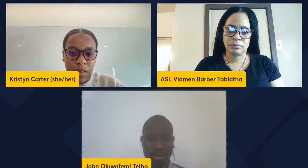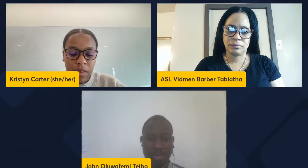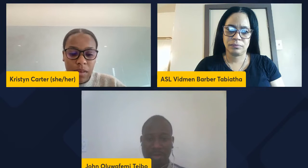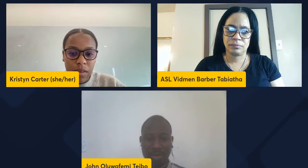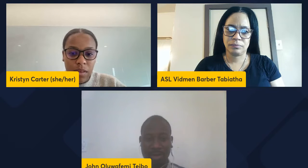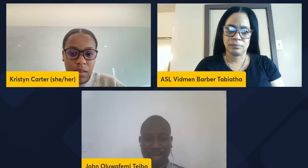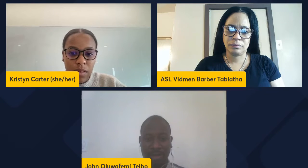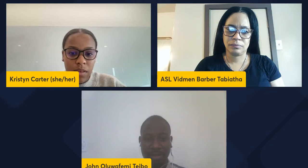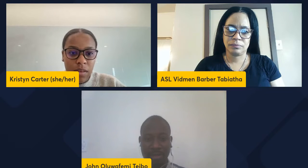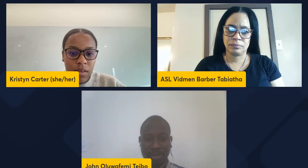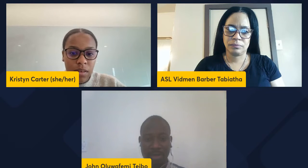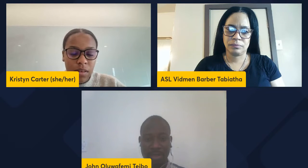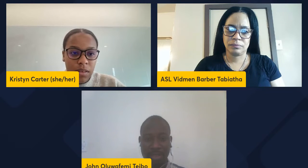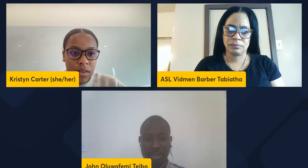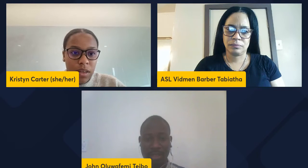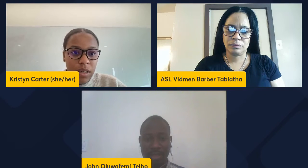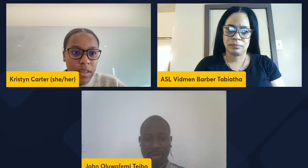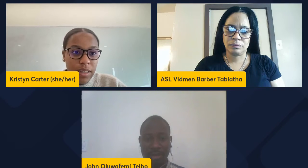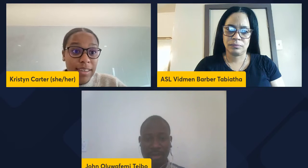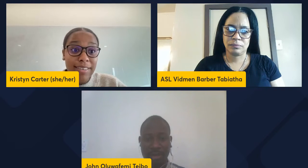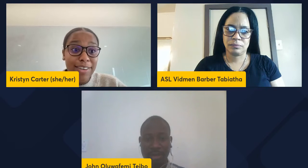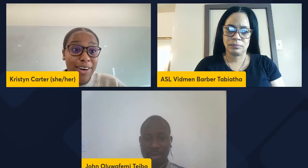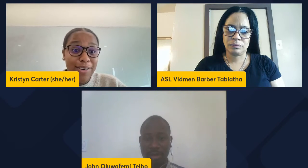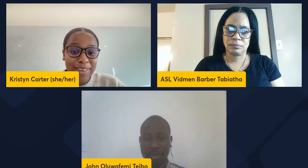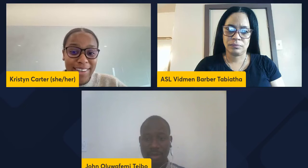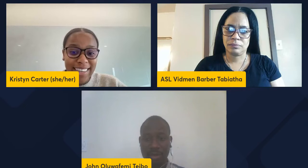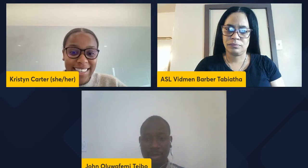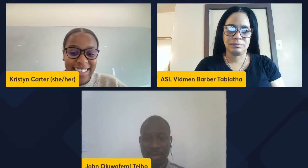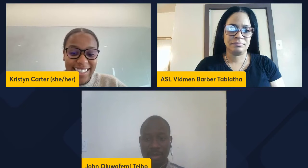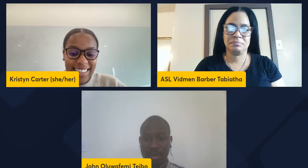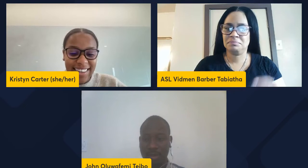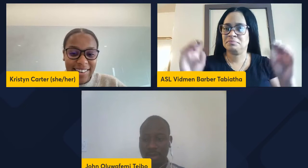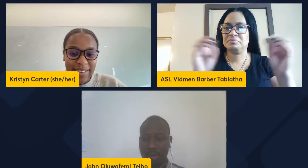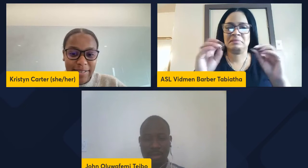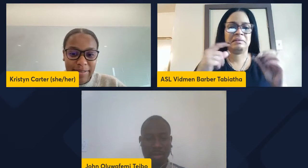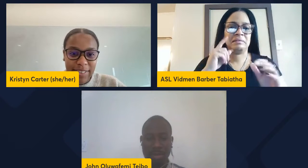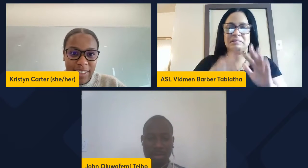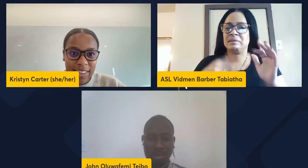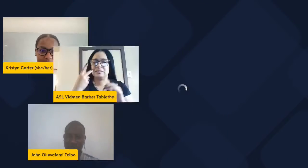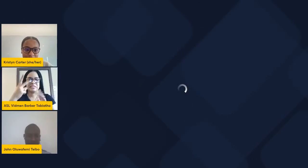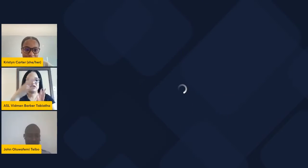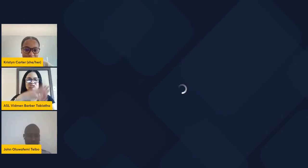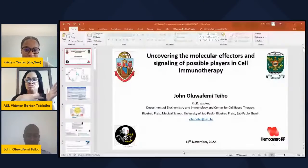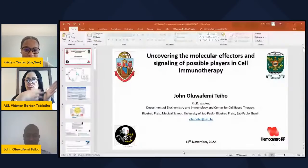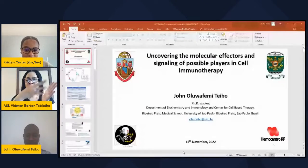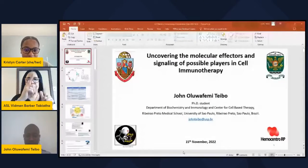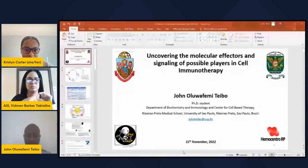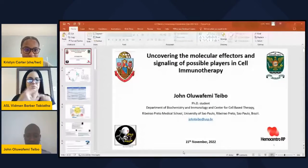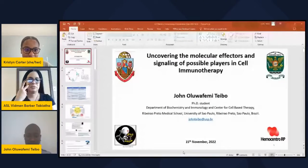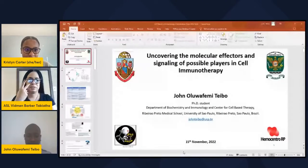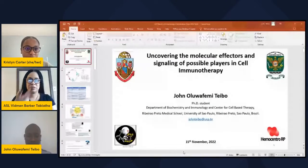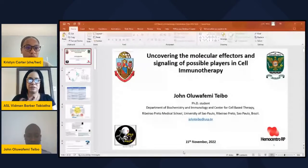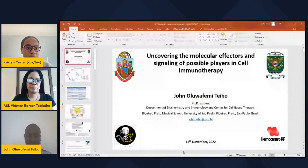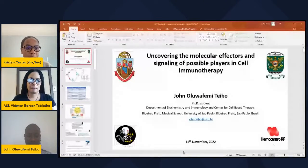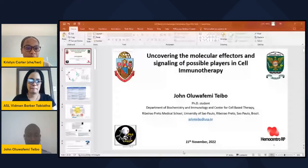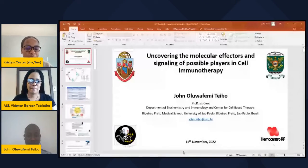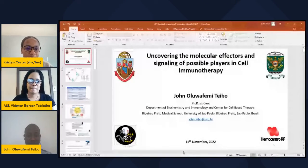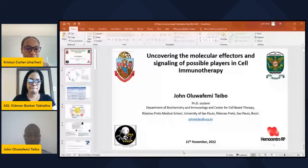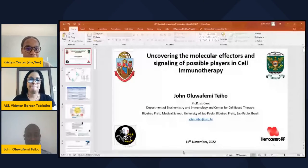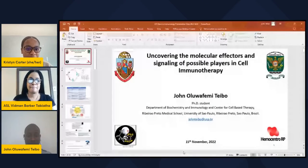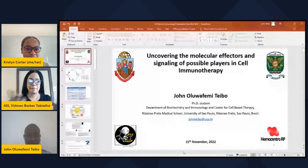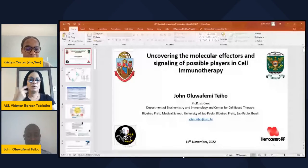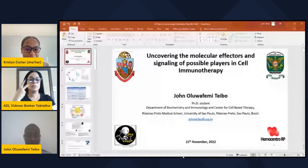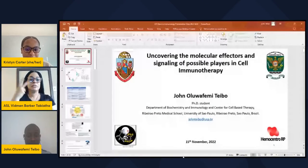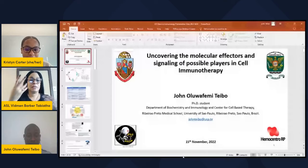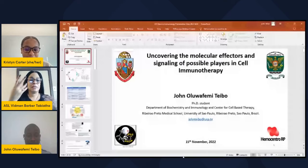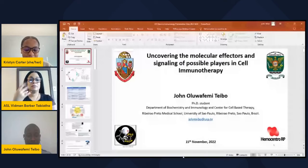How about now? Are you seeing it? No, not yet. Oh, no. Here we